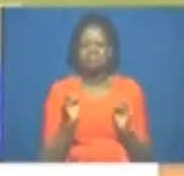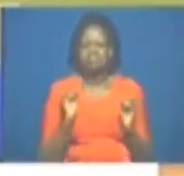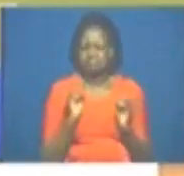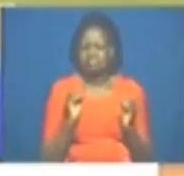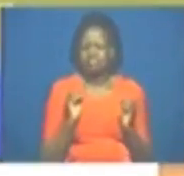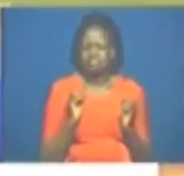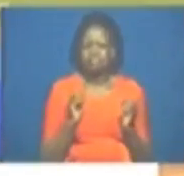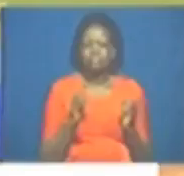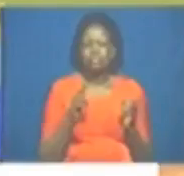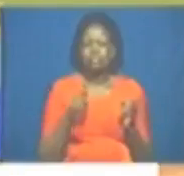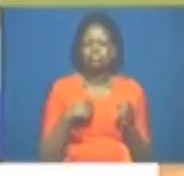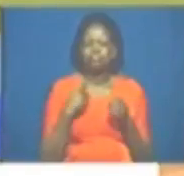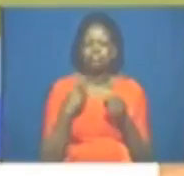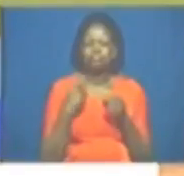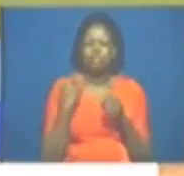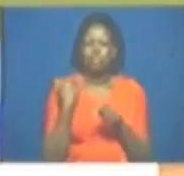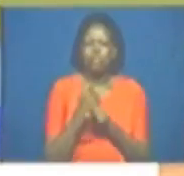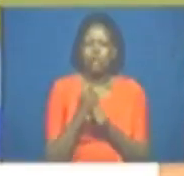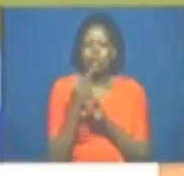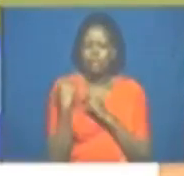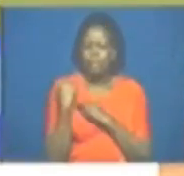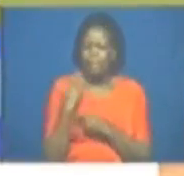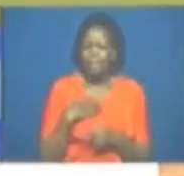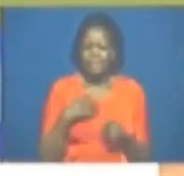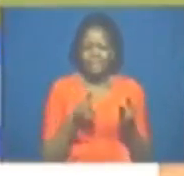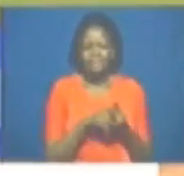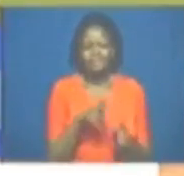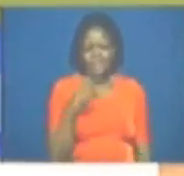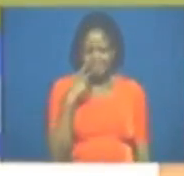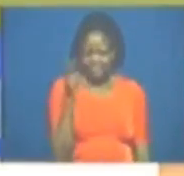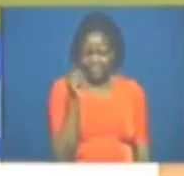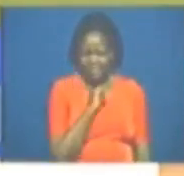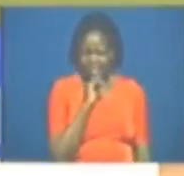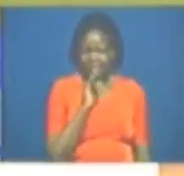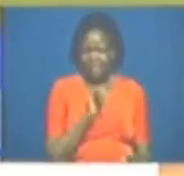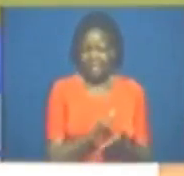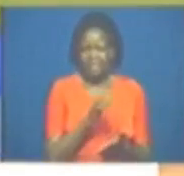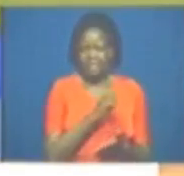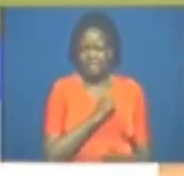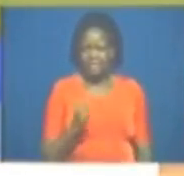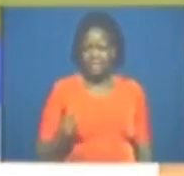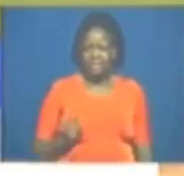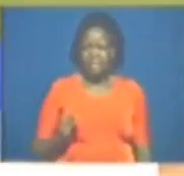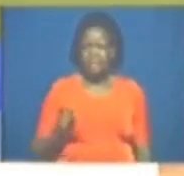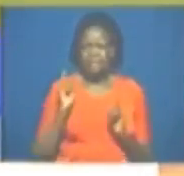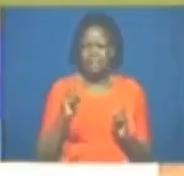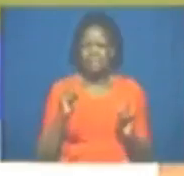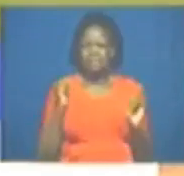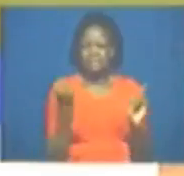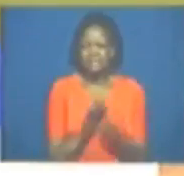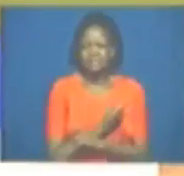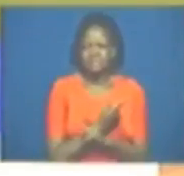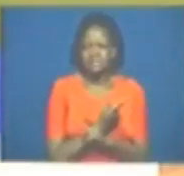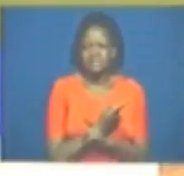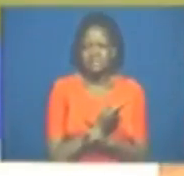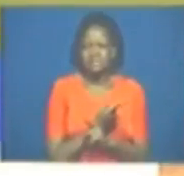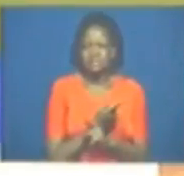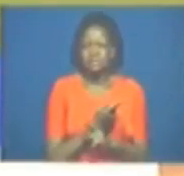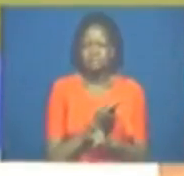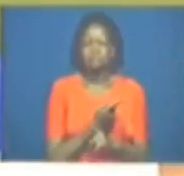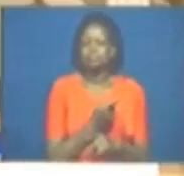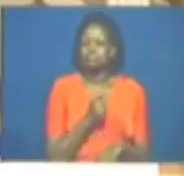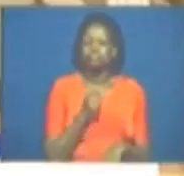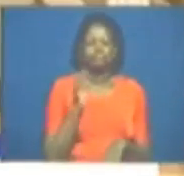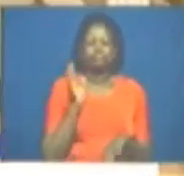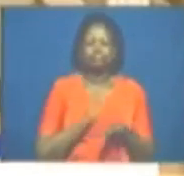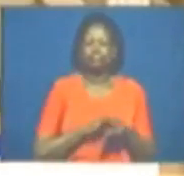but just doing our responsibility. So I'm sure, like you can see and you will see, that this Senate is going to be completely different. It's a pro-devolution Senate.